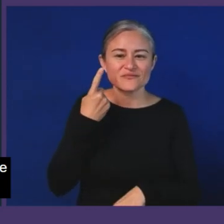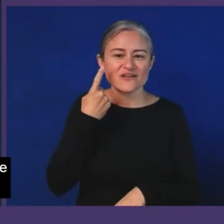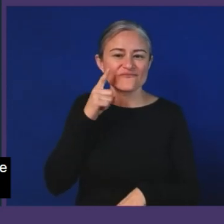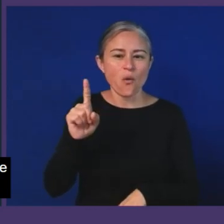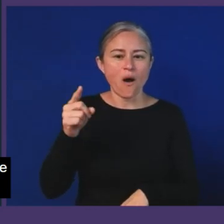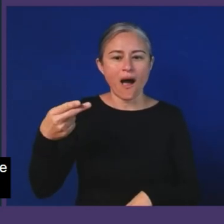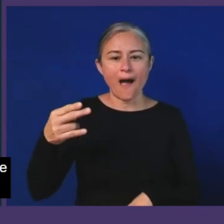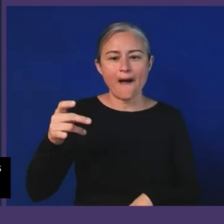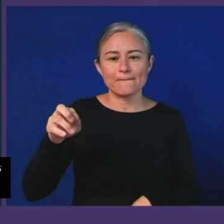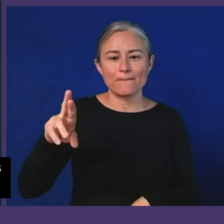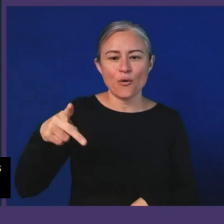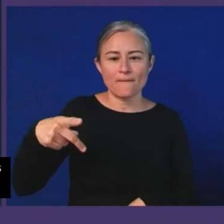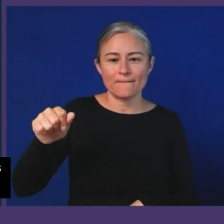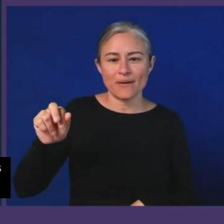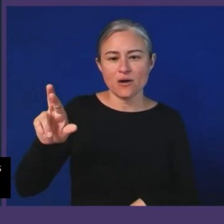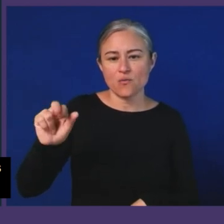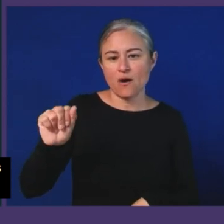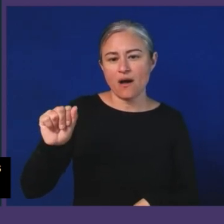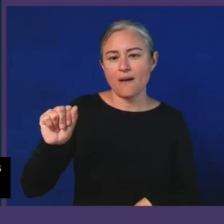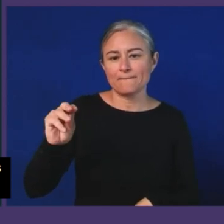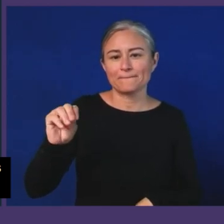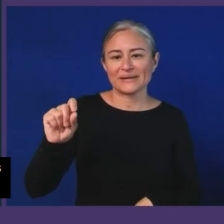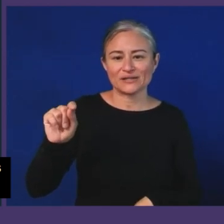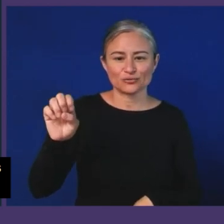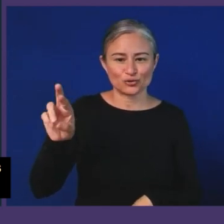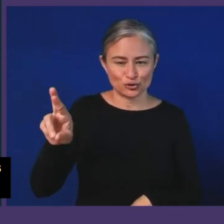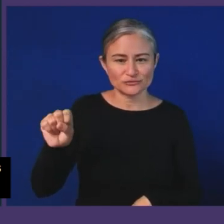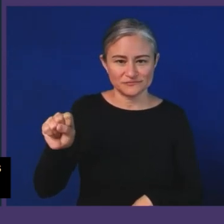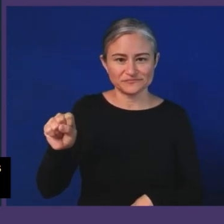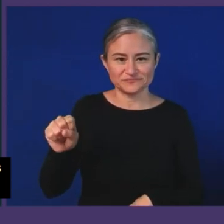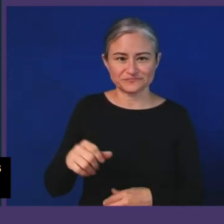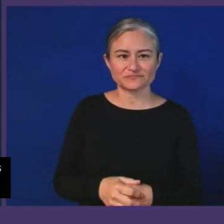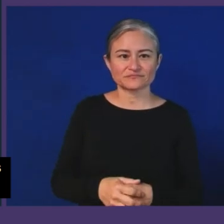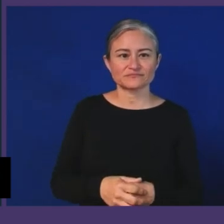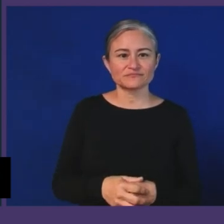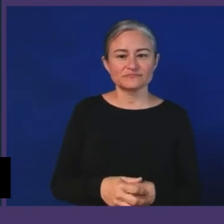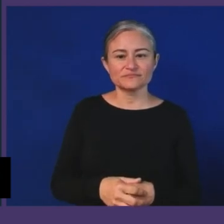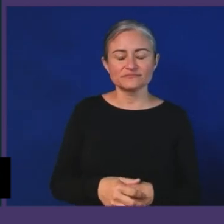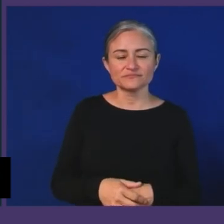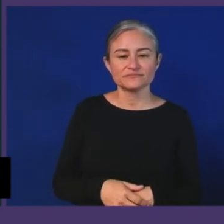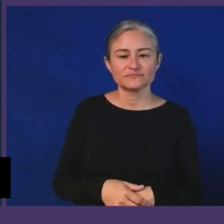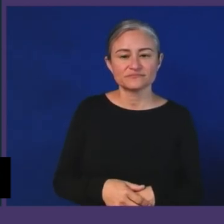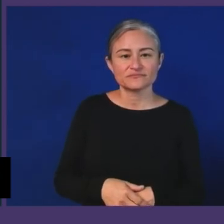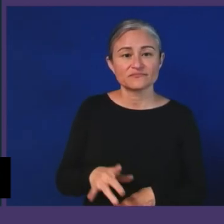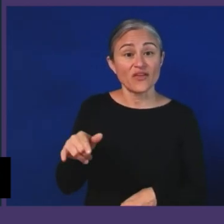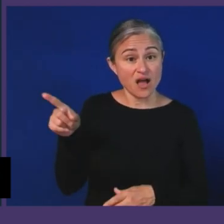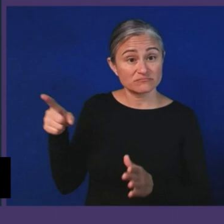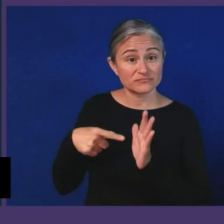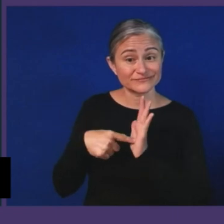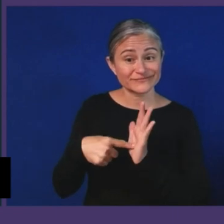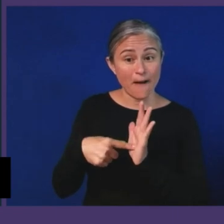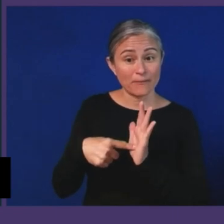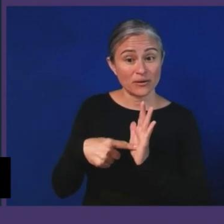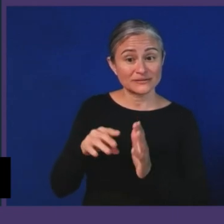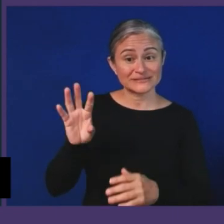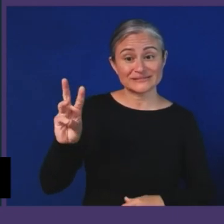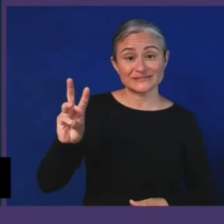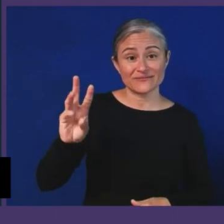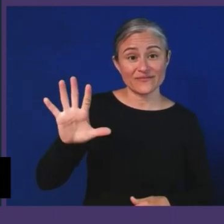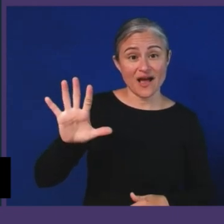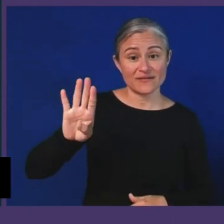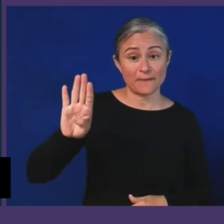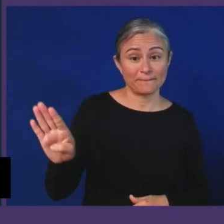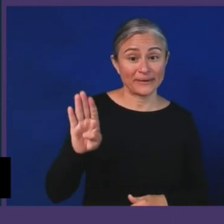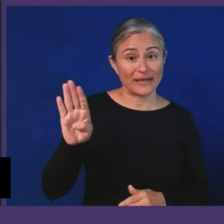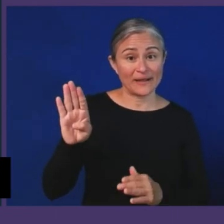I'm showing some training hyperparameters. So for example, to train the 65B model, Meta used 2,000